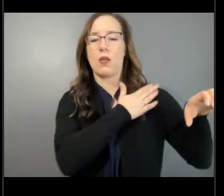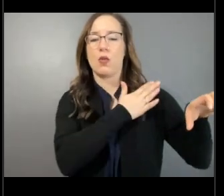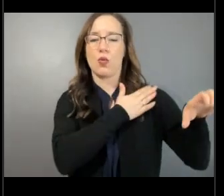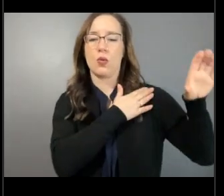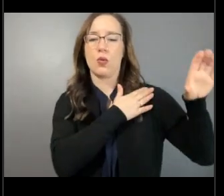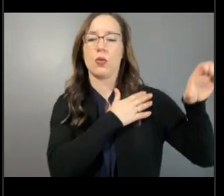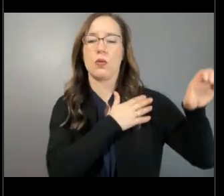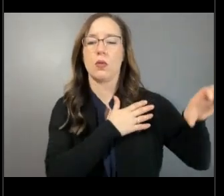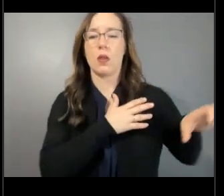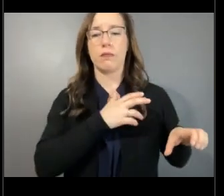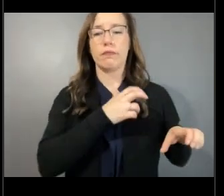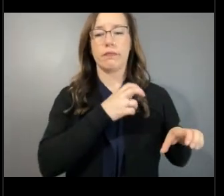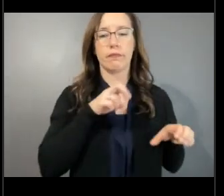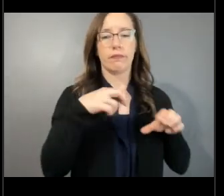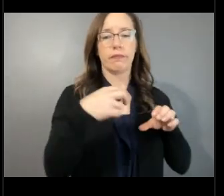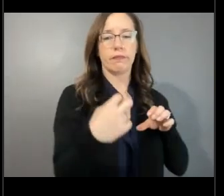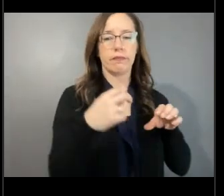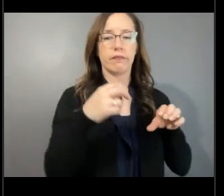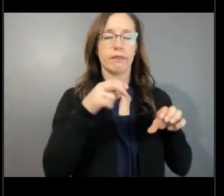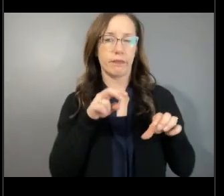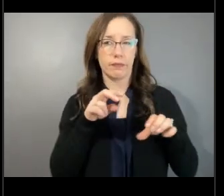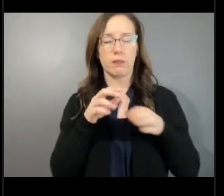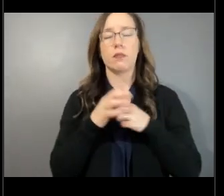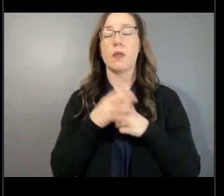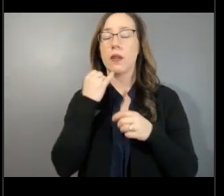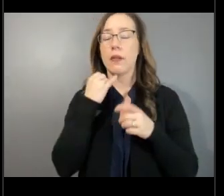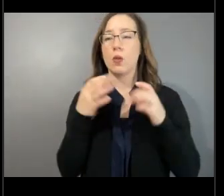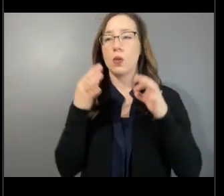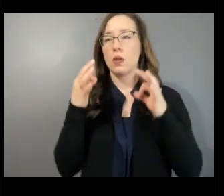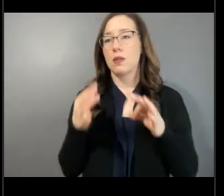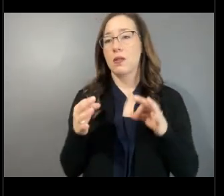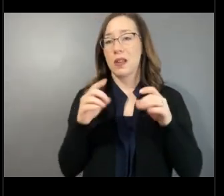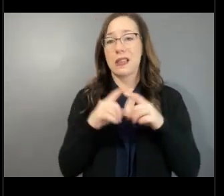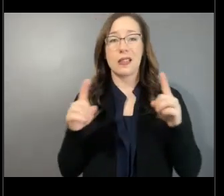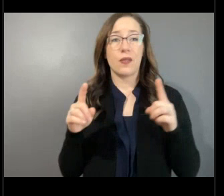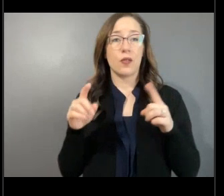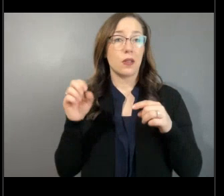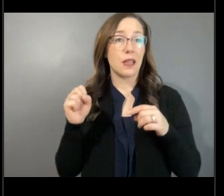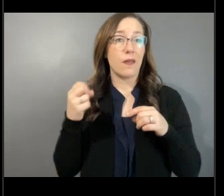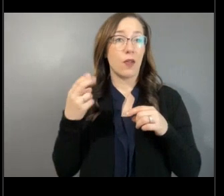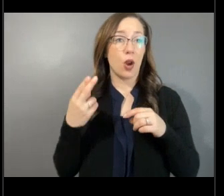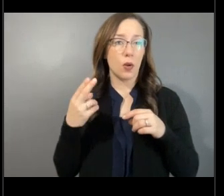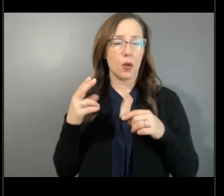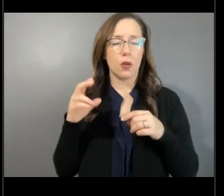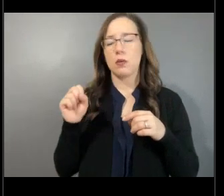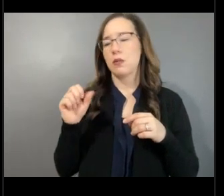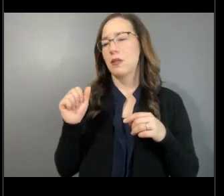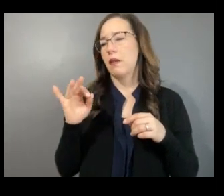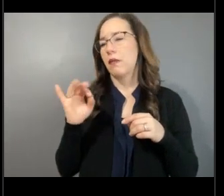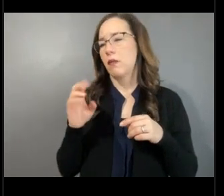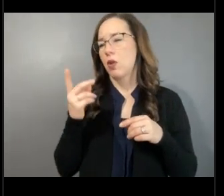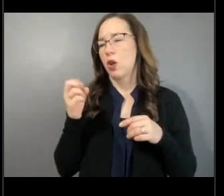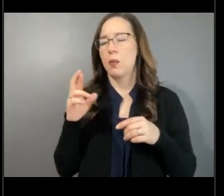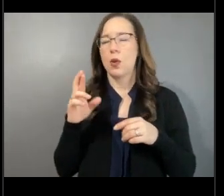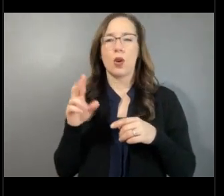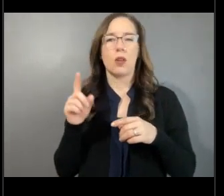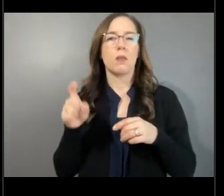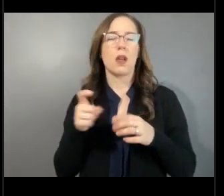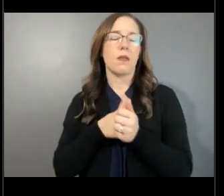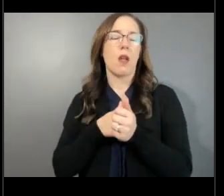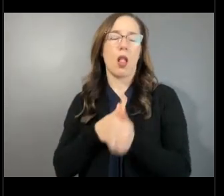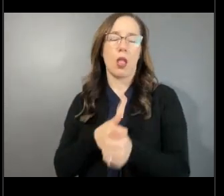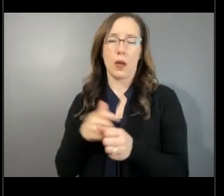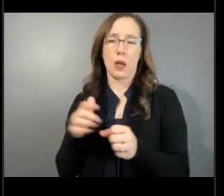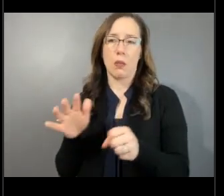the toilet. If you choose a different safe harbor, it is necessary to follow it in its